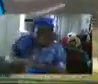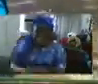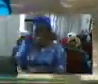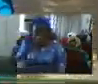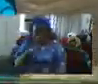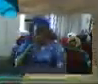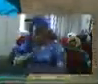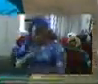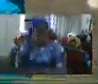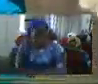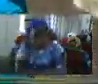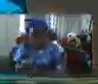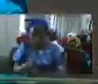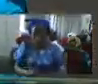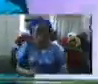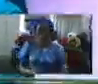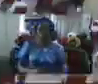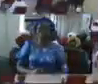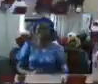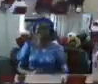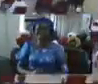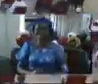I'm talking to you, my children.